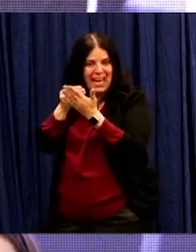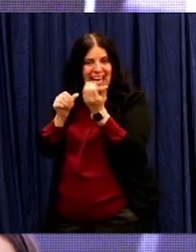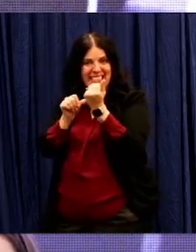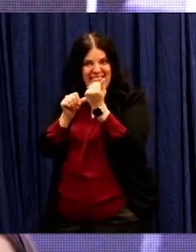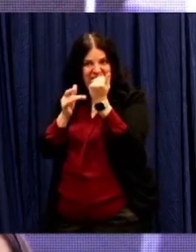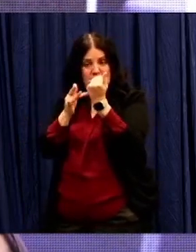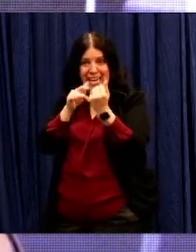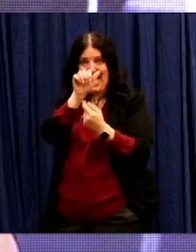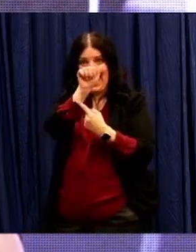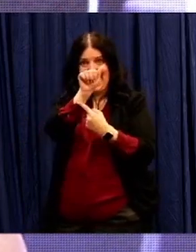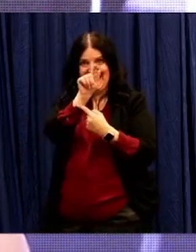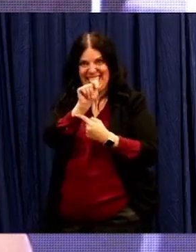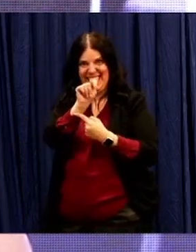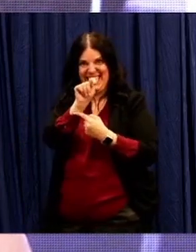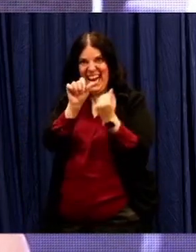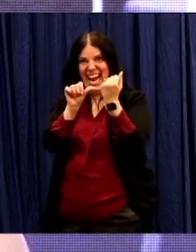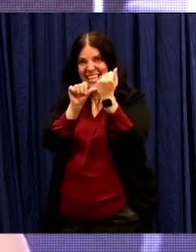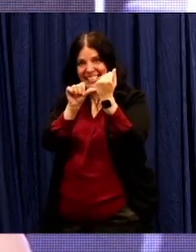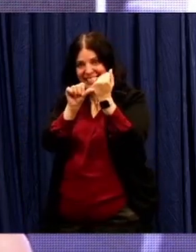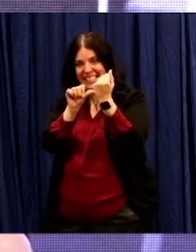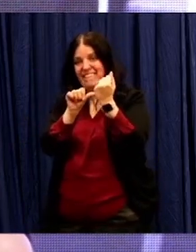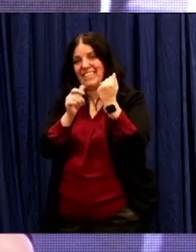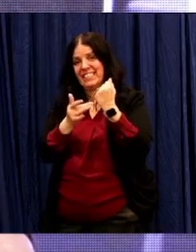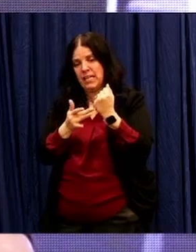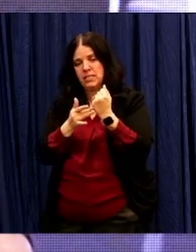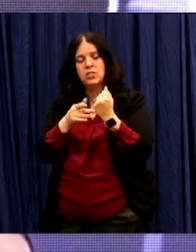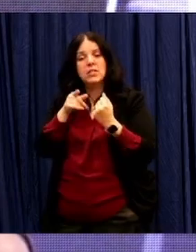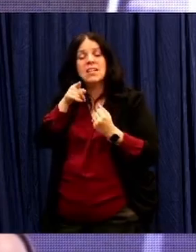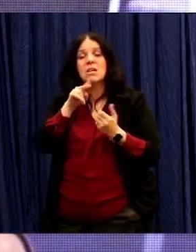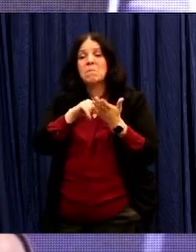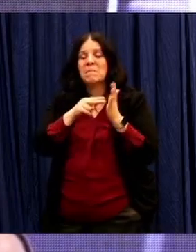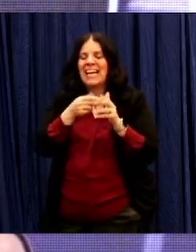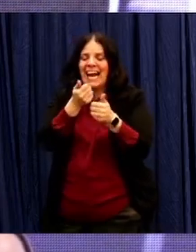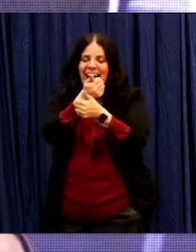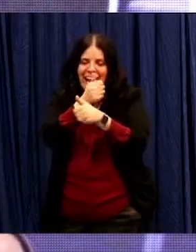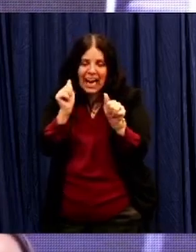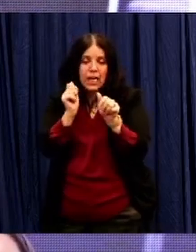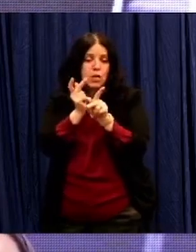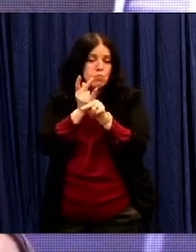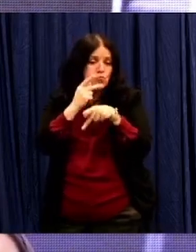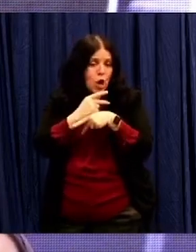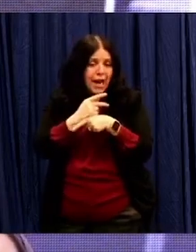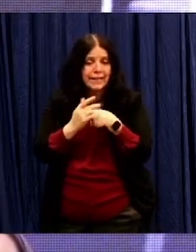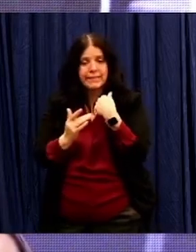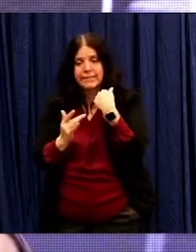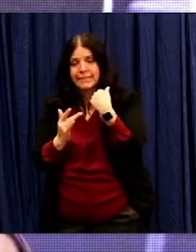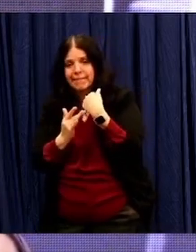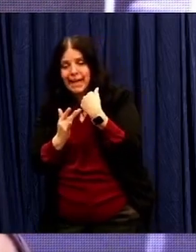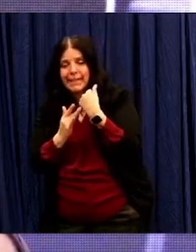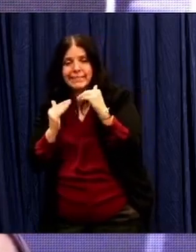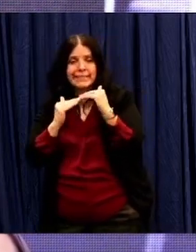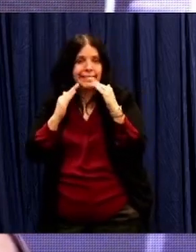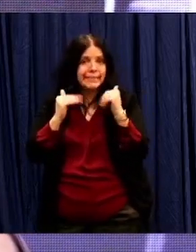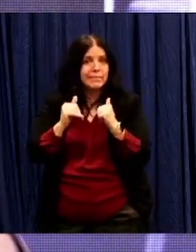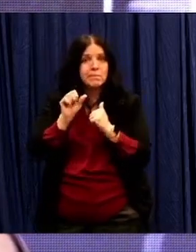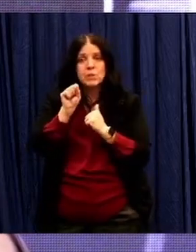any product, device, system, software that is going to help individuals